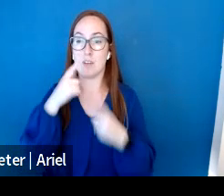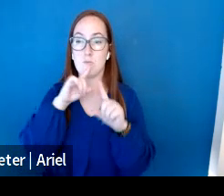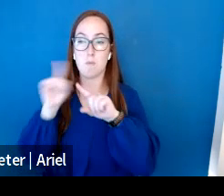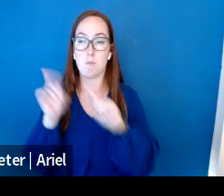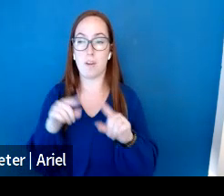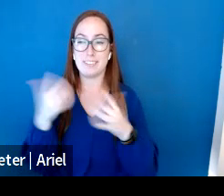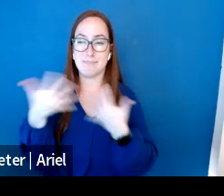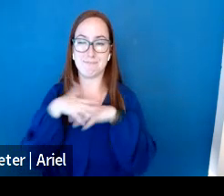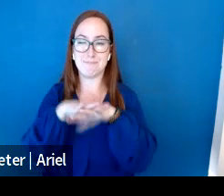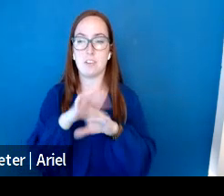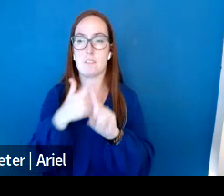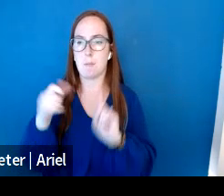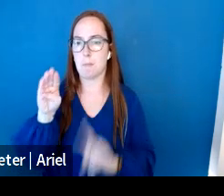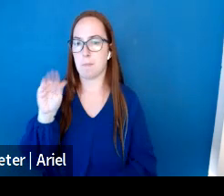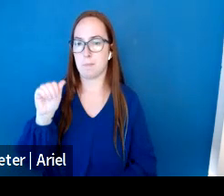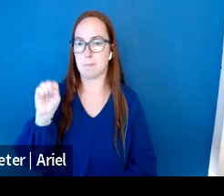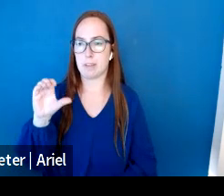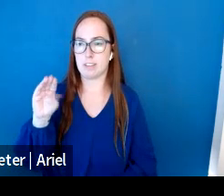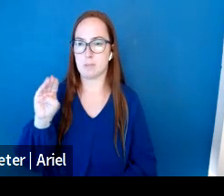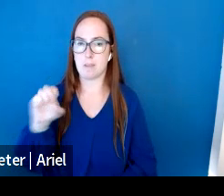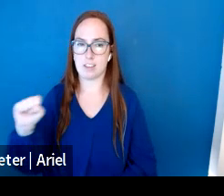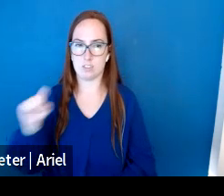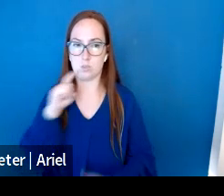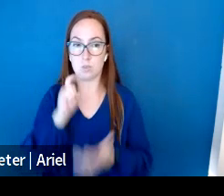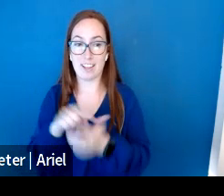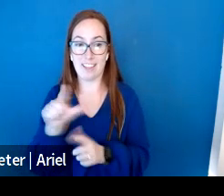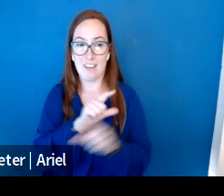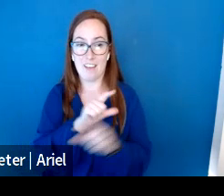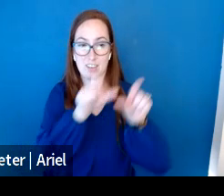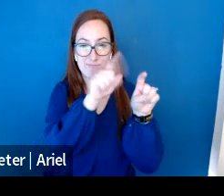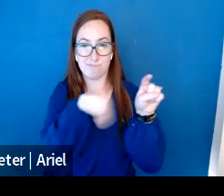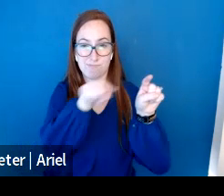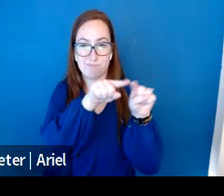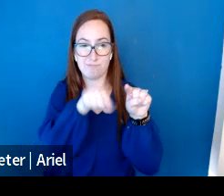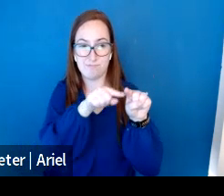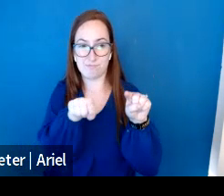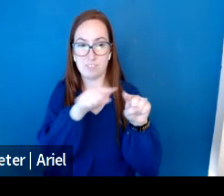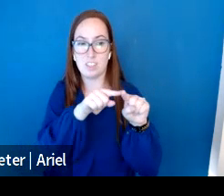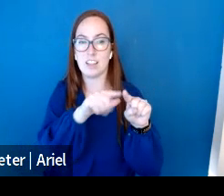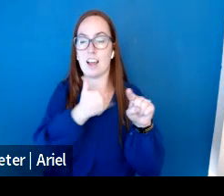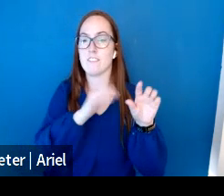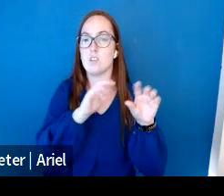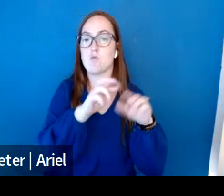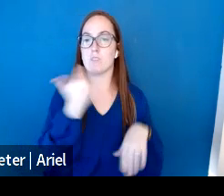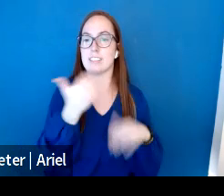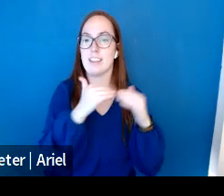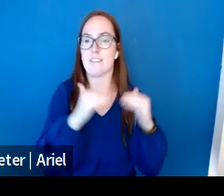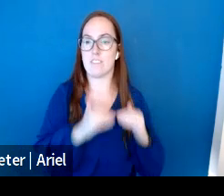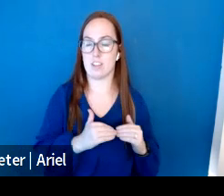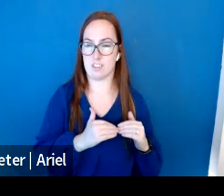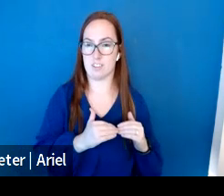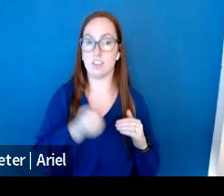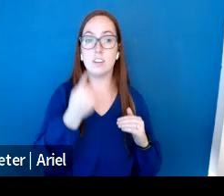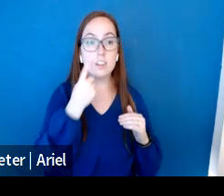the BESS. You'll notice that on the left-hand side, the students are categorized by risk level pending results obtained from